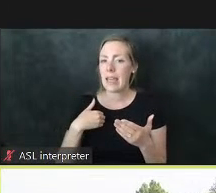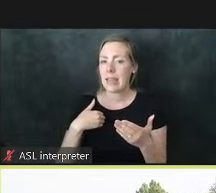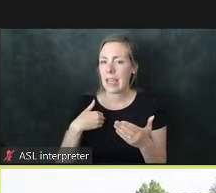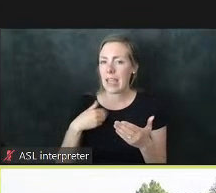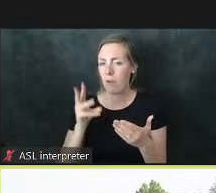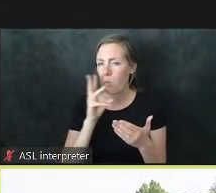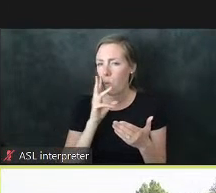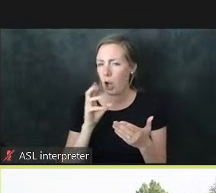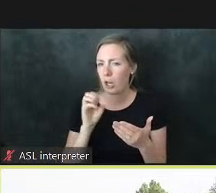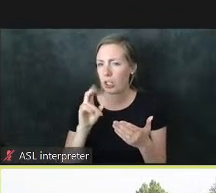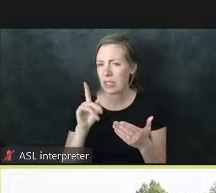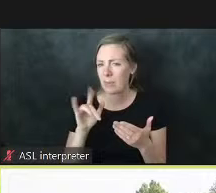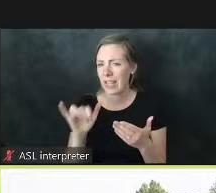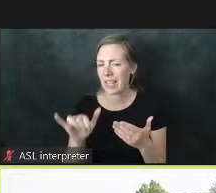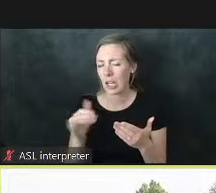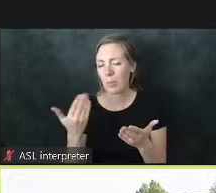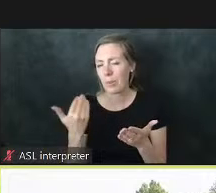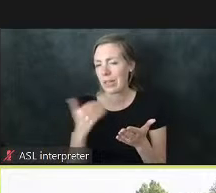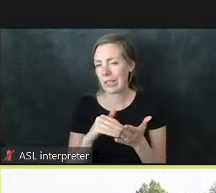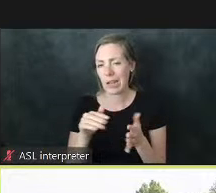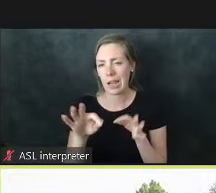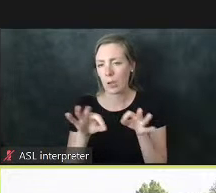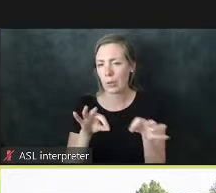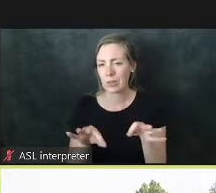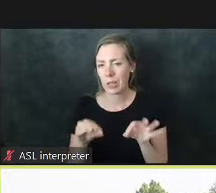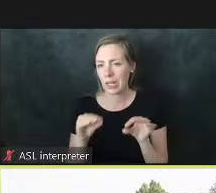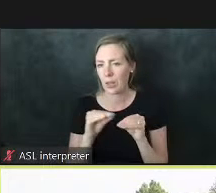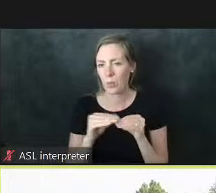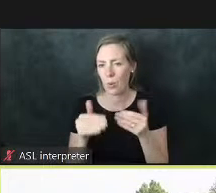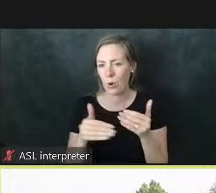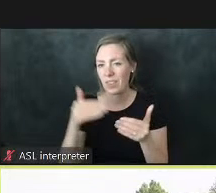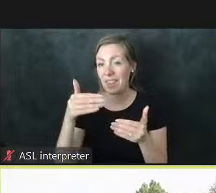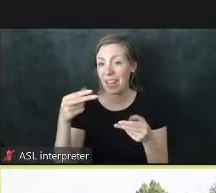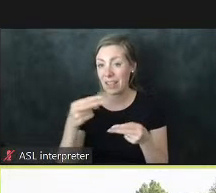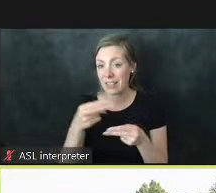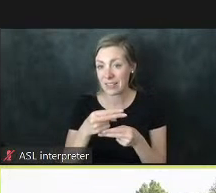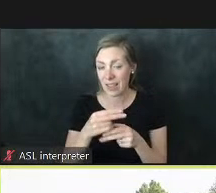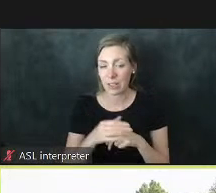Ukiah. Cuando lleguemos a esa pantalla lo vamos a ver ahí.